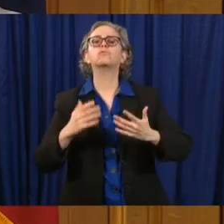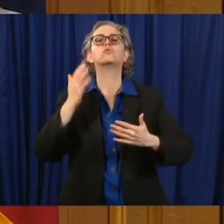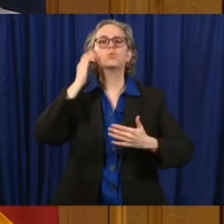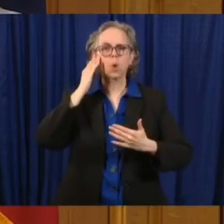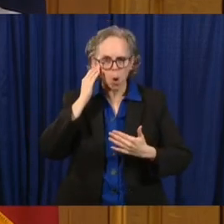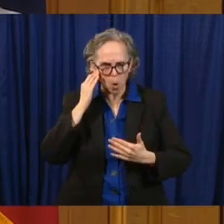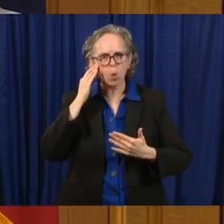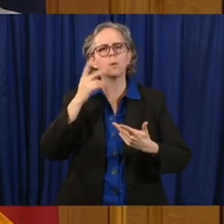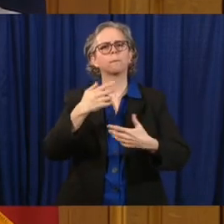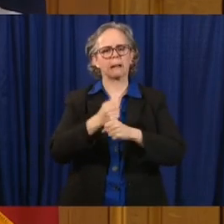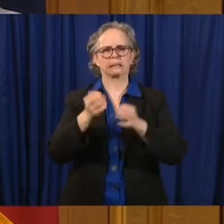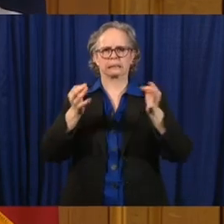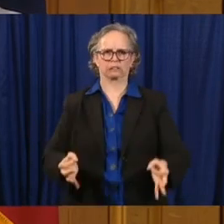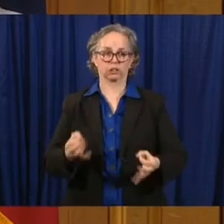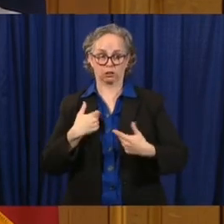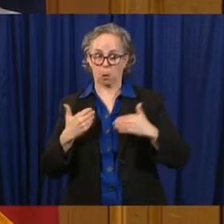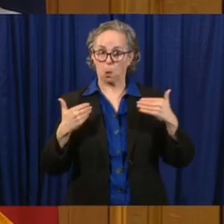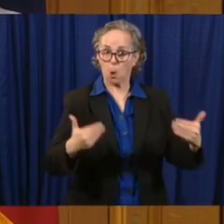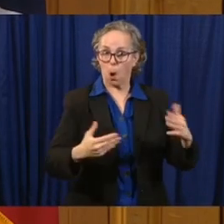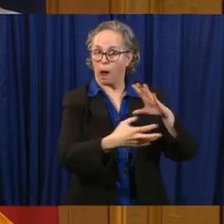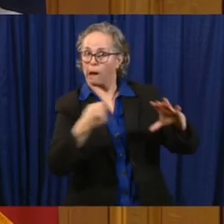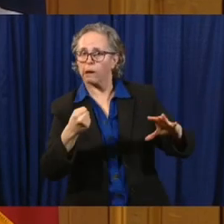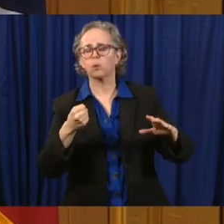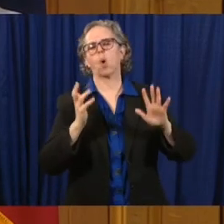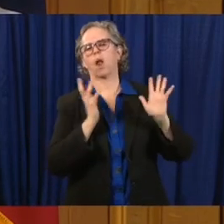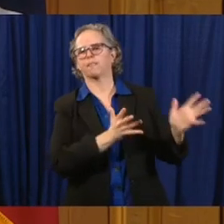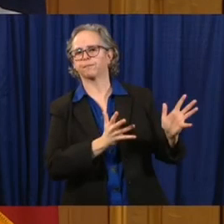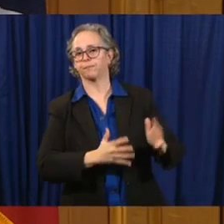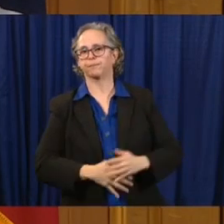Let me turn to a separate effort